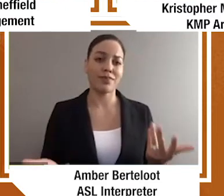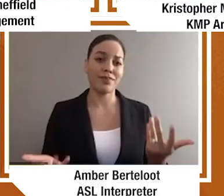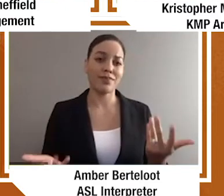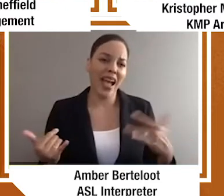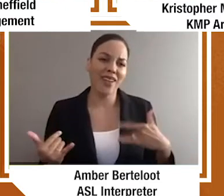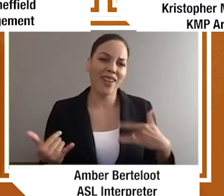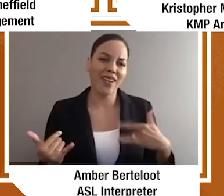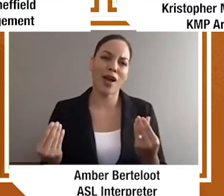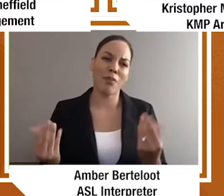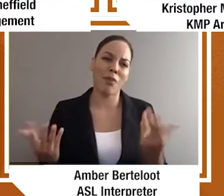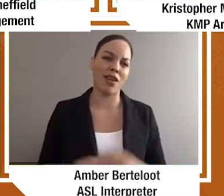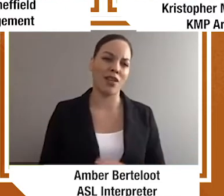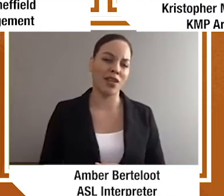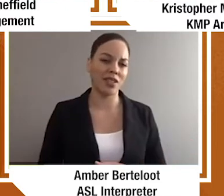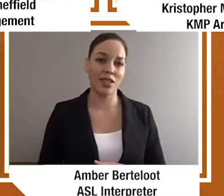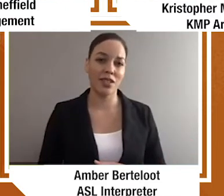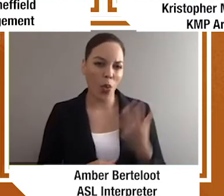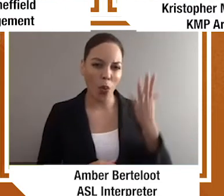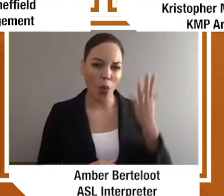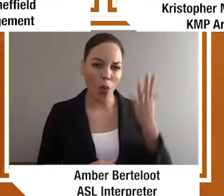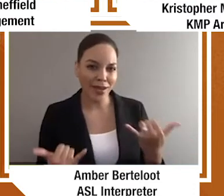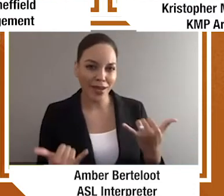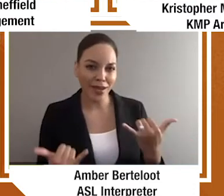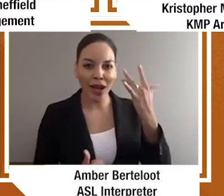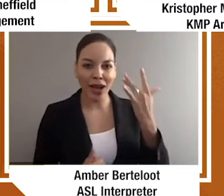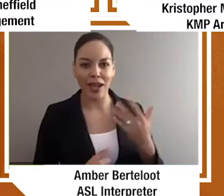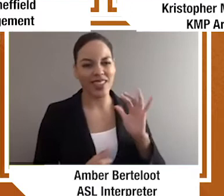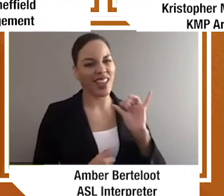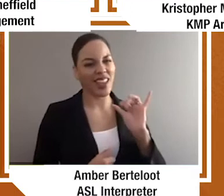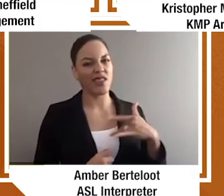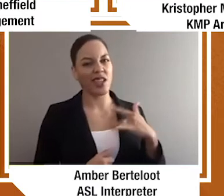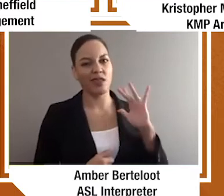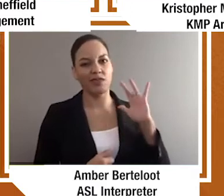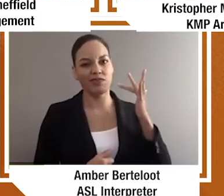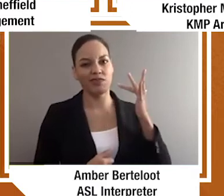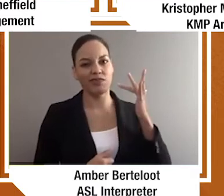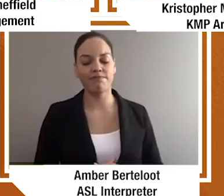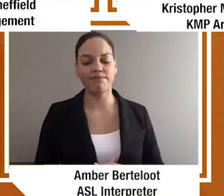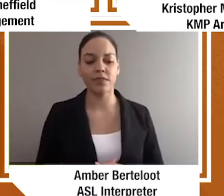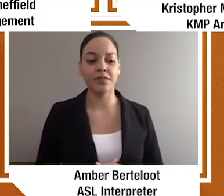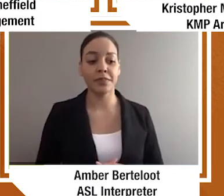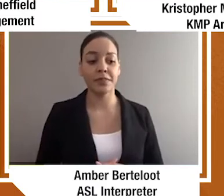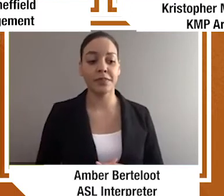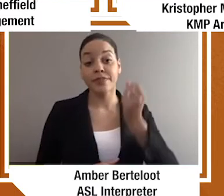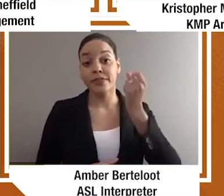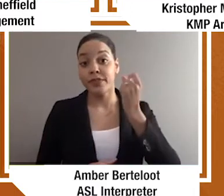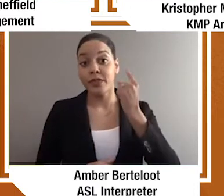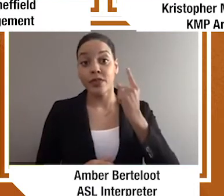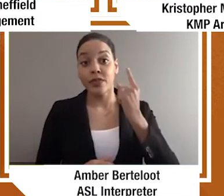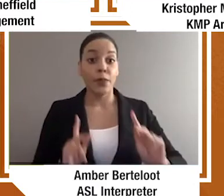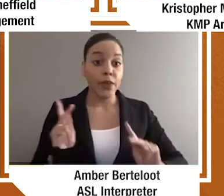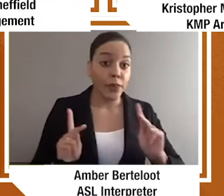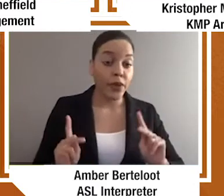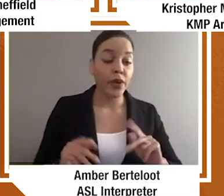now, really? Why now? Why now? I'm just, yeah. And in terms of people or organizations